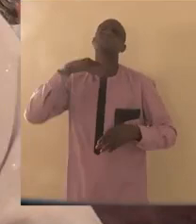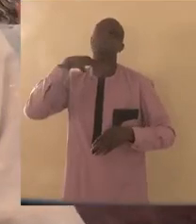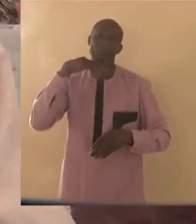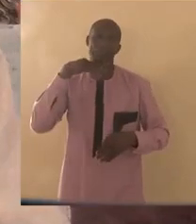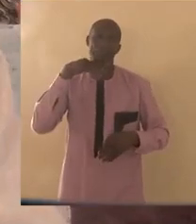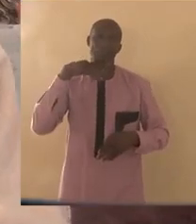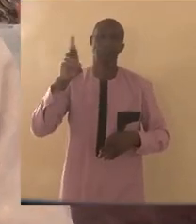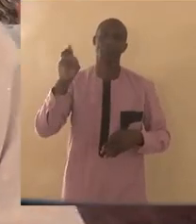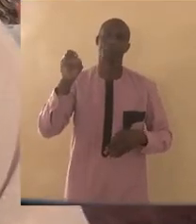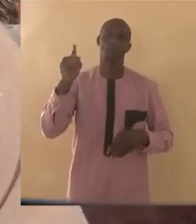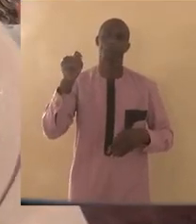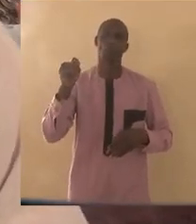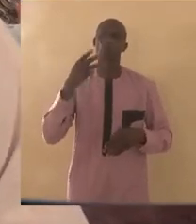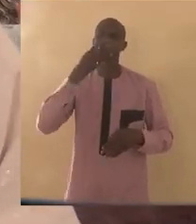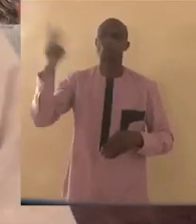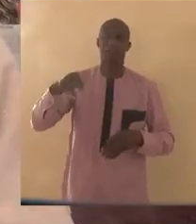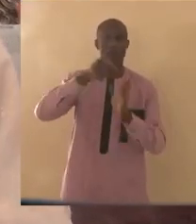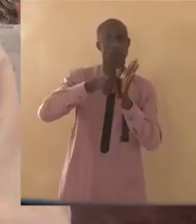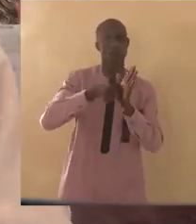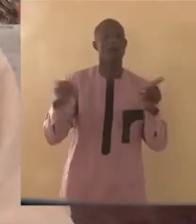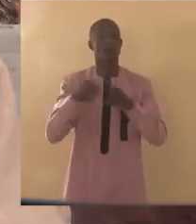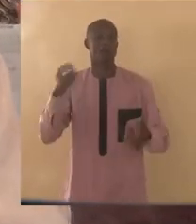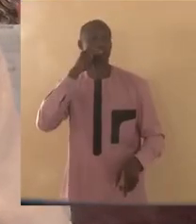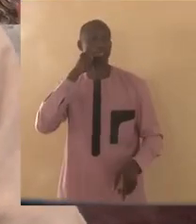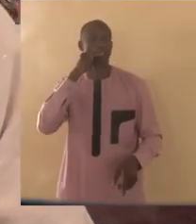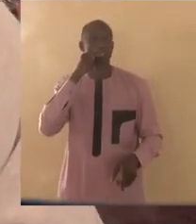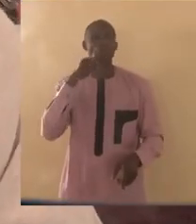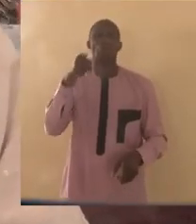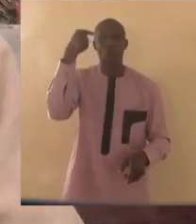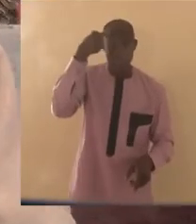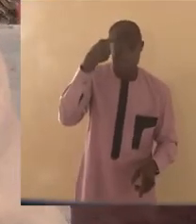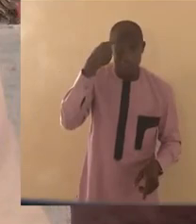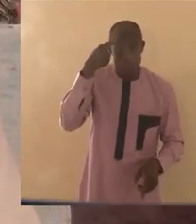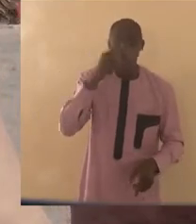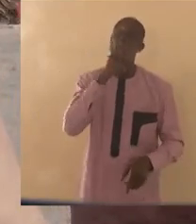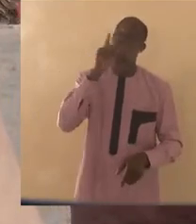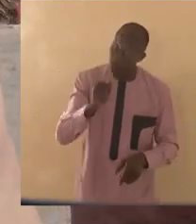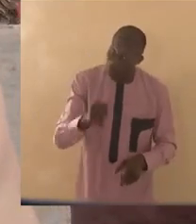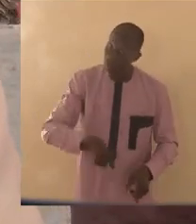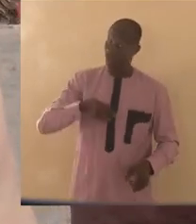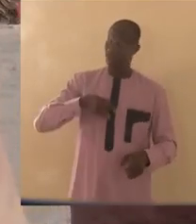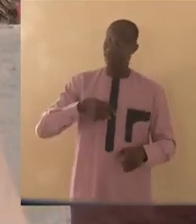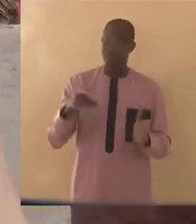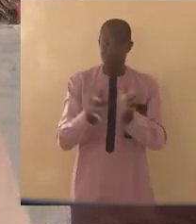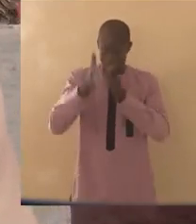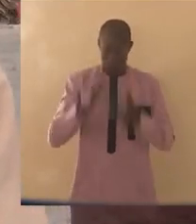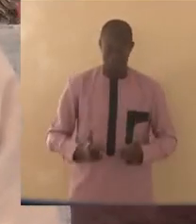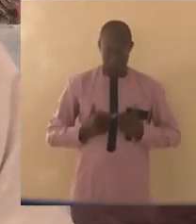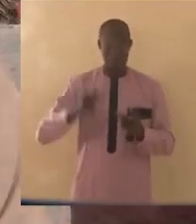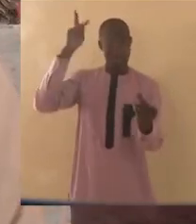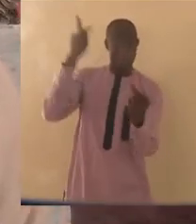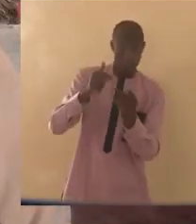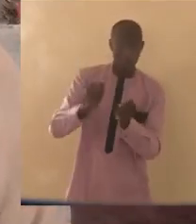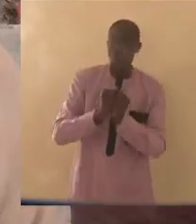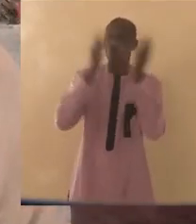rotten, with so much wickedness as Nigeria, you think you can really live the Christian life perfect without suffering,